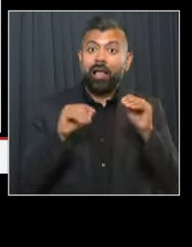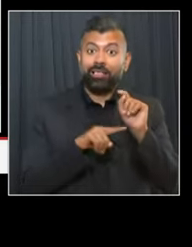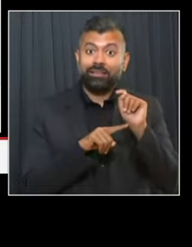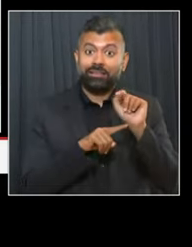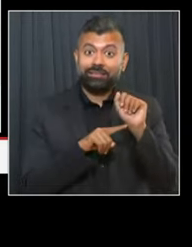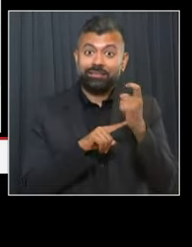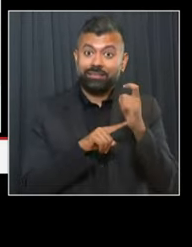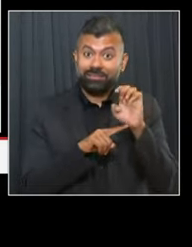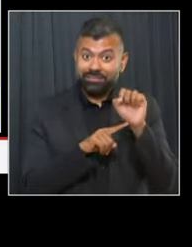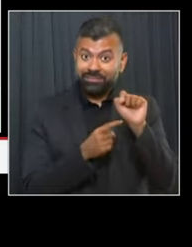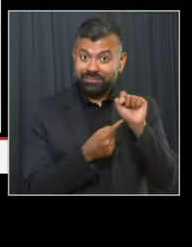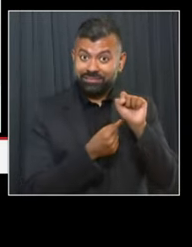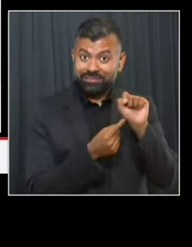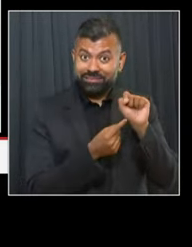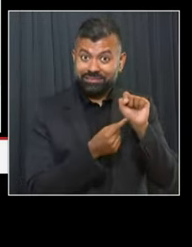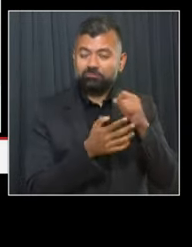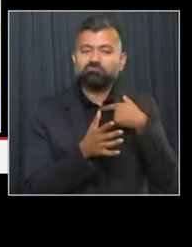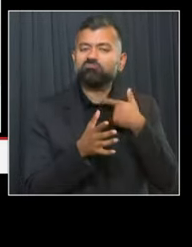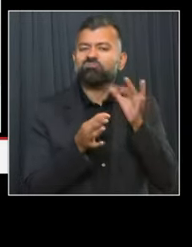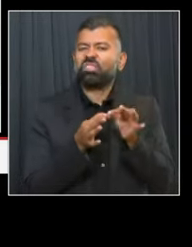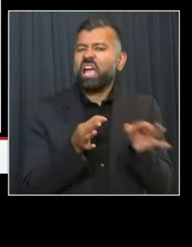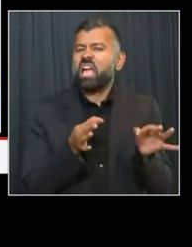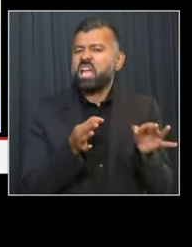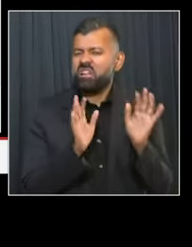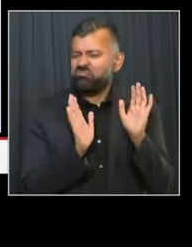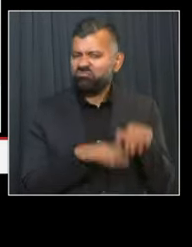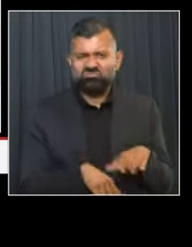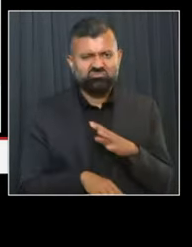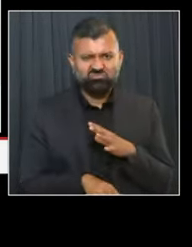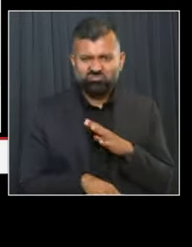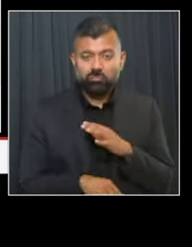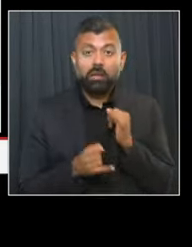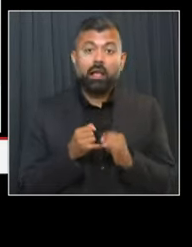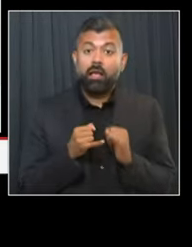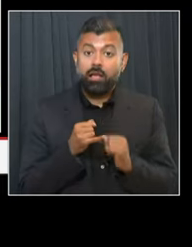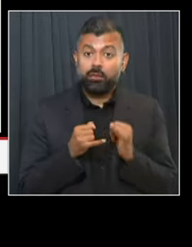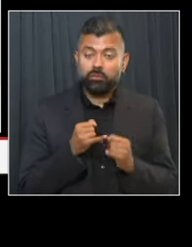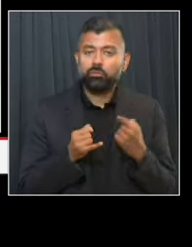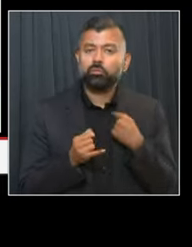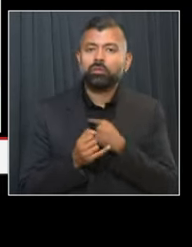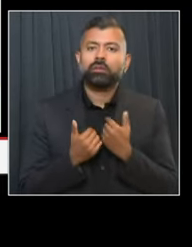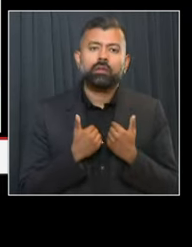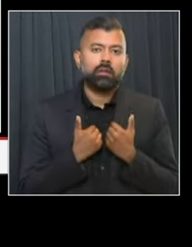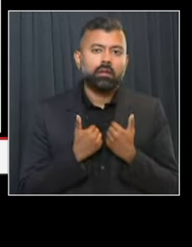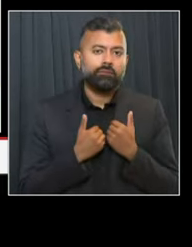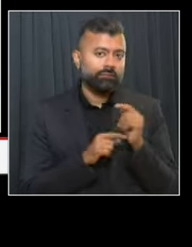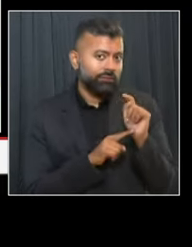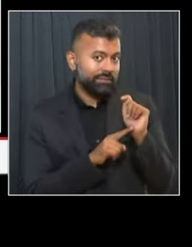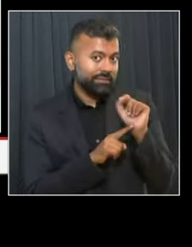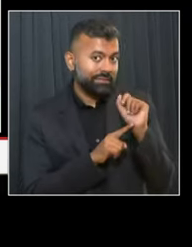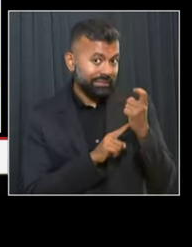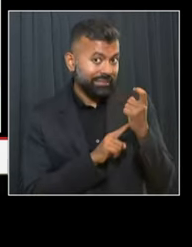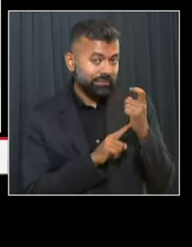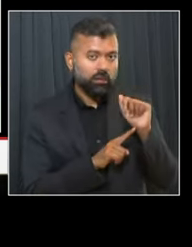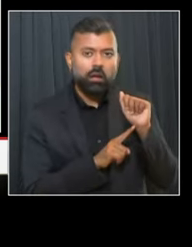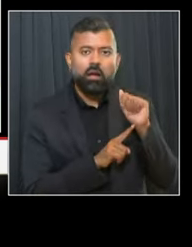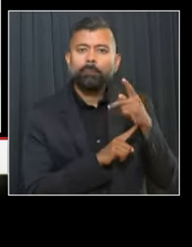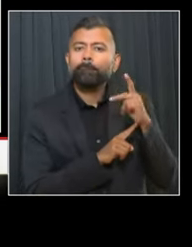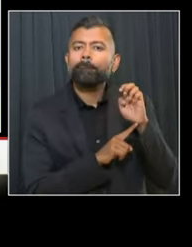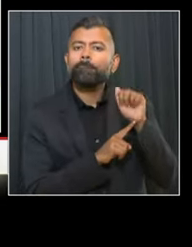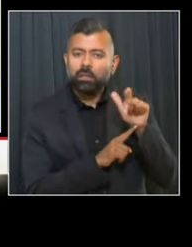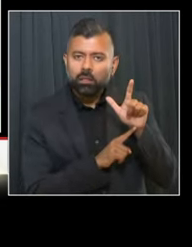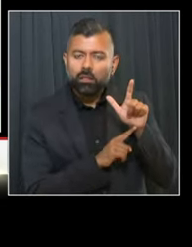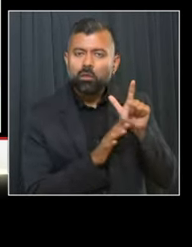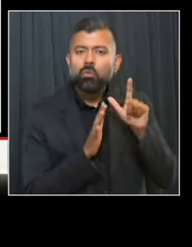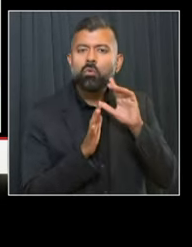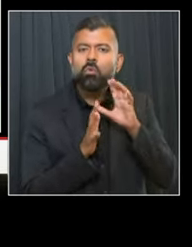and how we shift our economy from one that is so reliant on federal jobs to